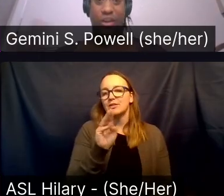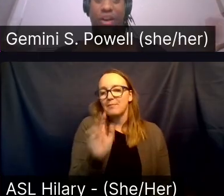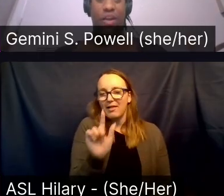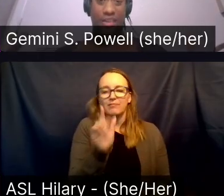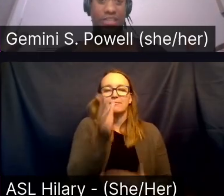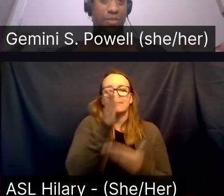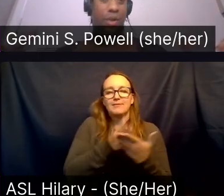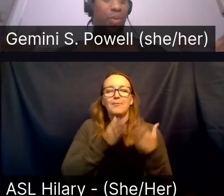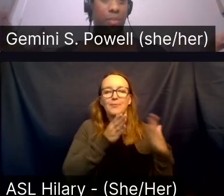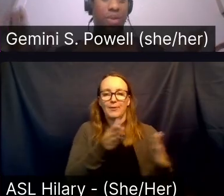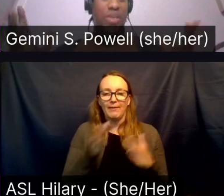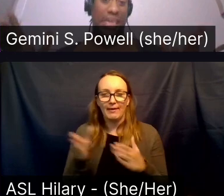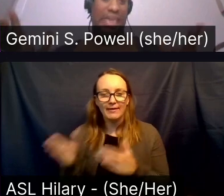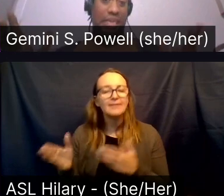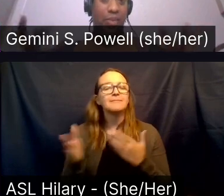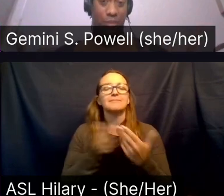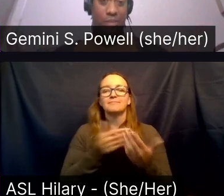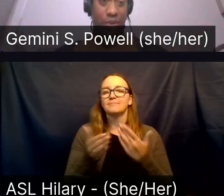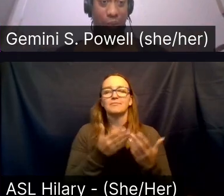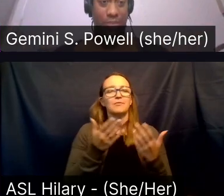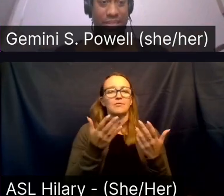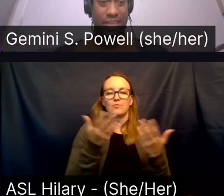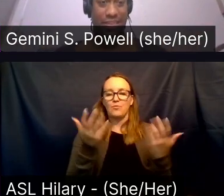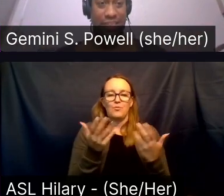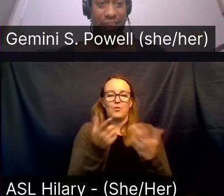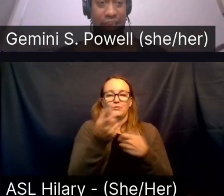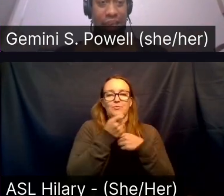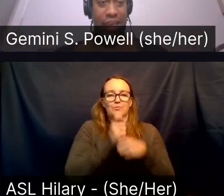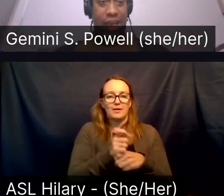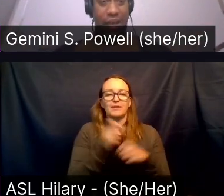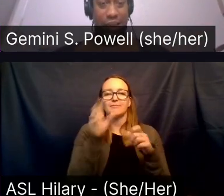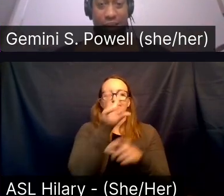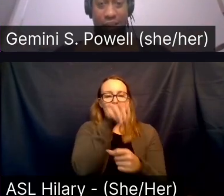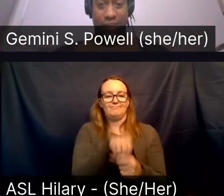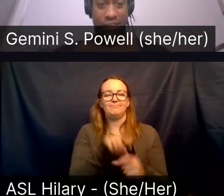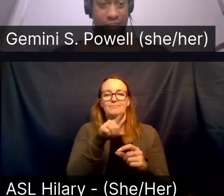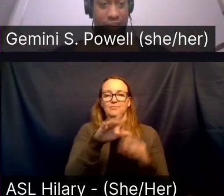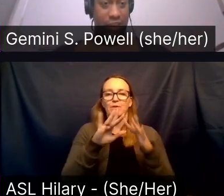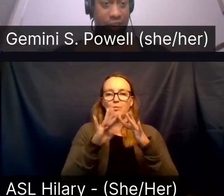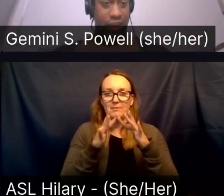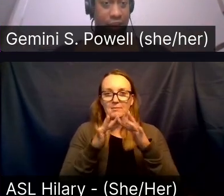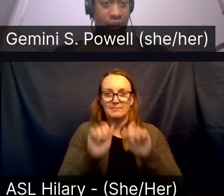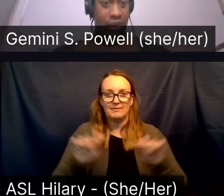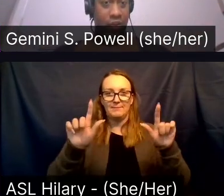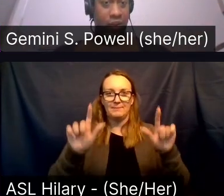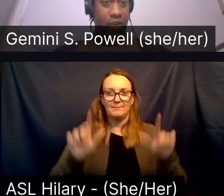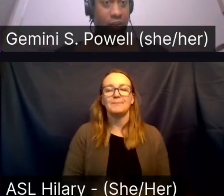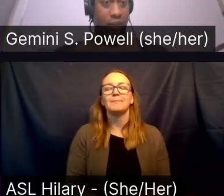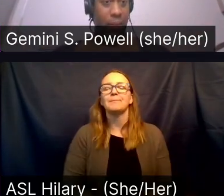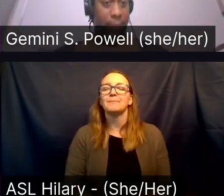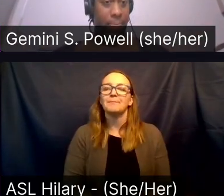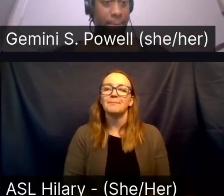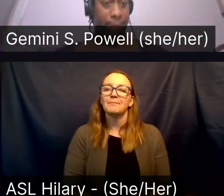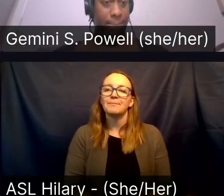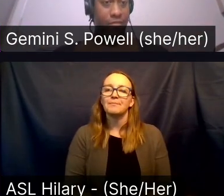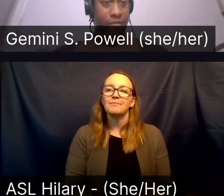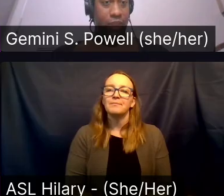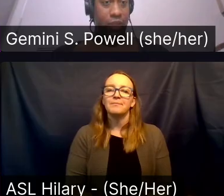another, regardless of what we're building in when we build websites. Let's see here.